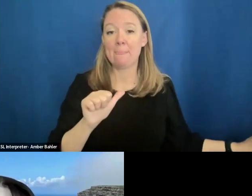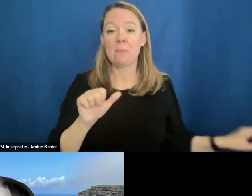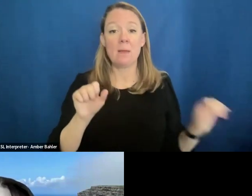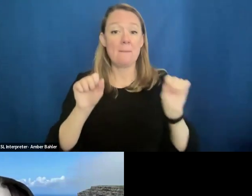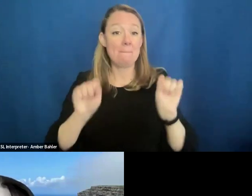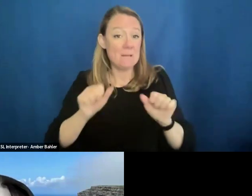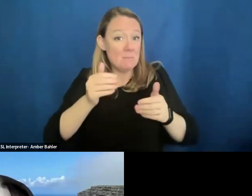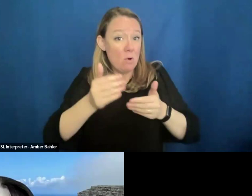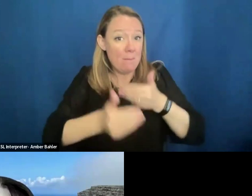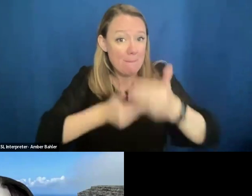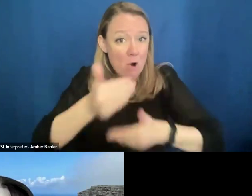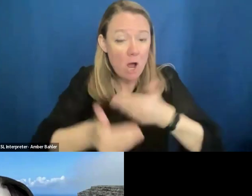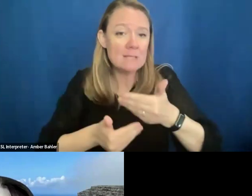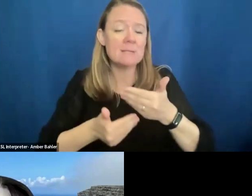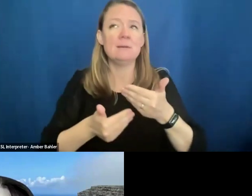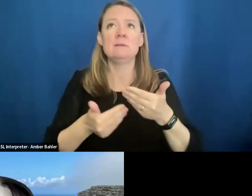some kind of